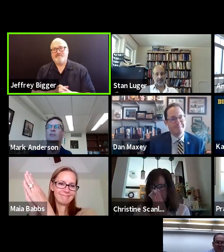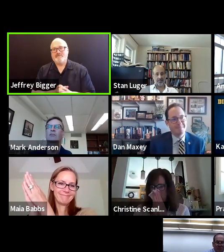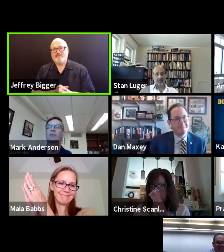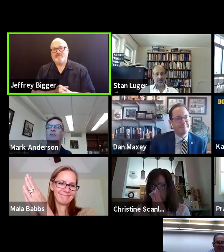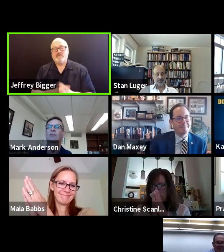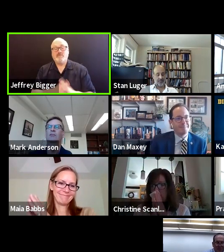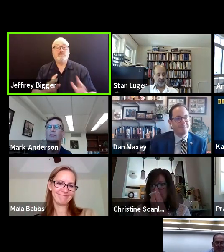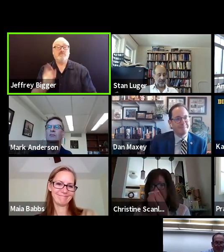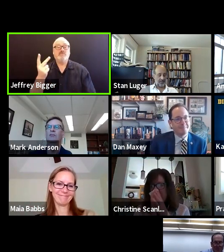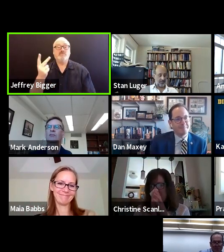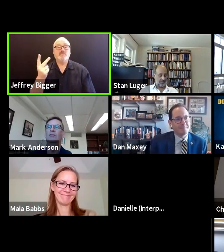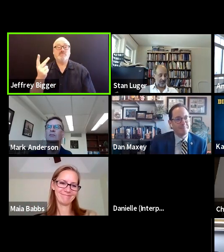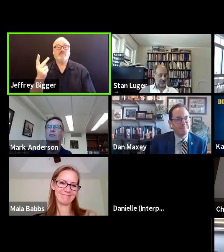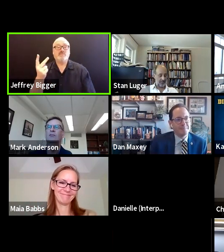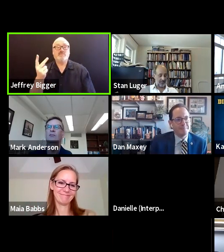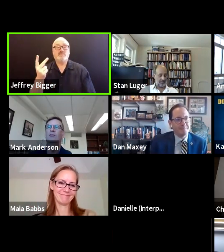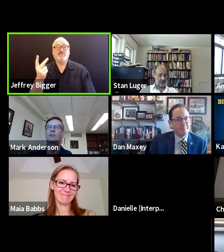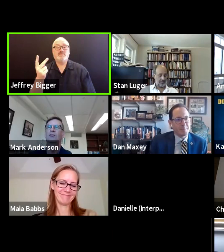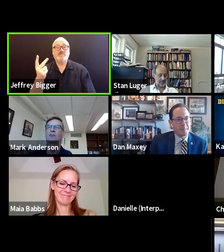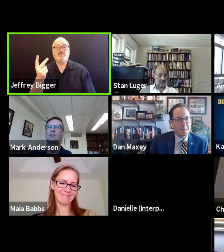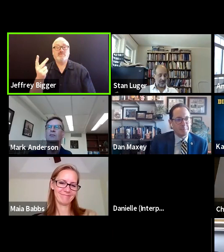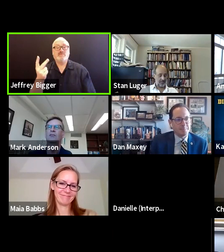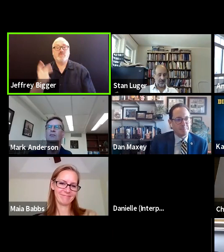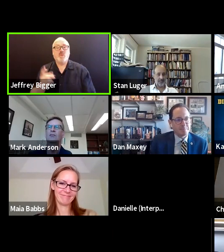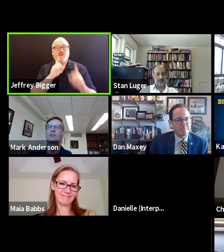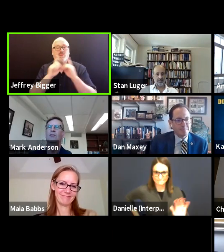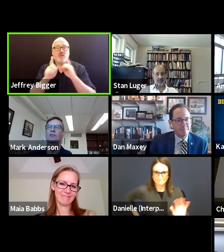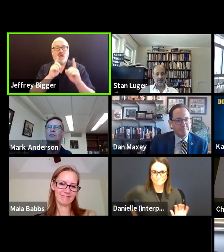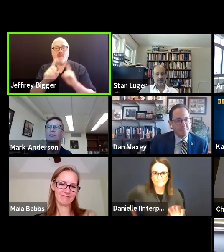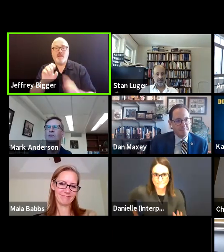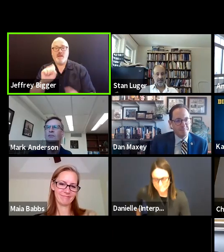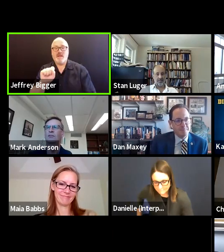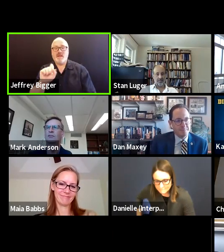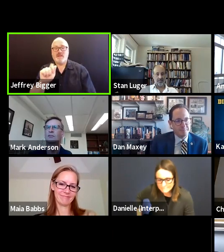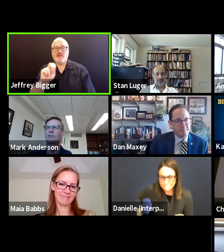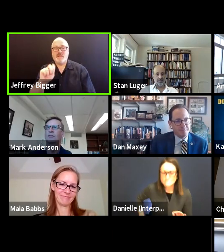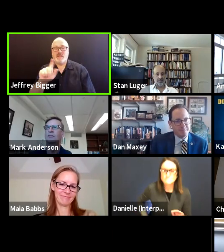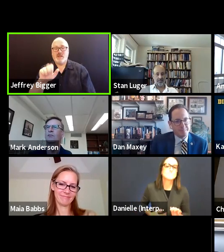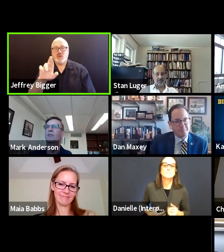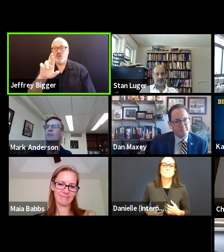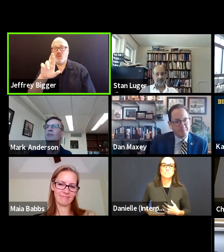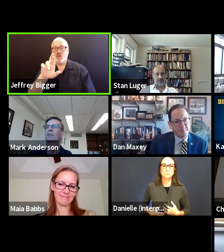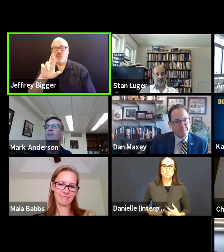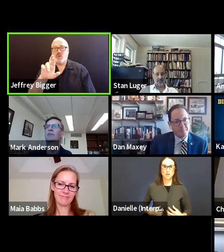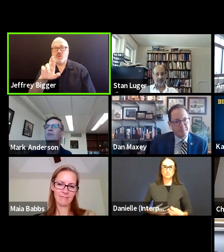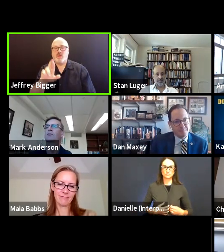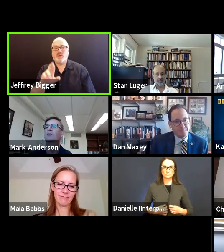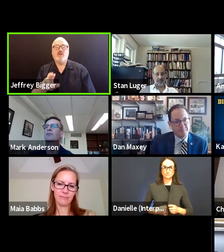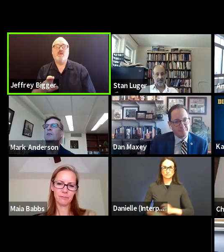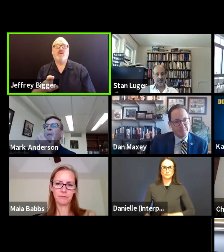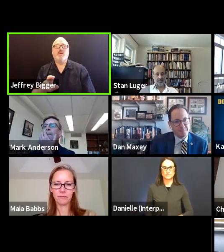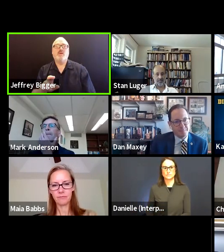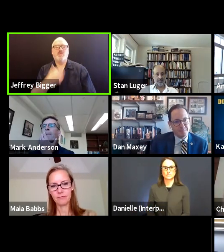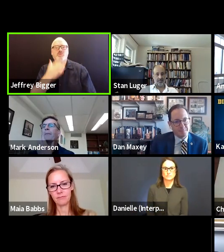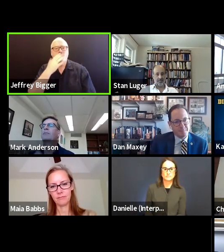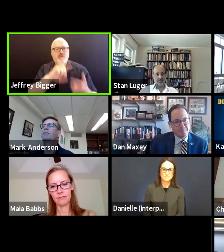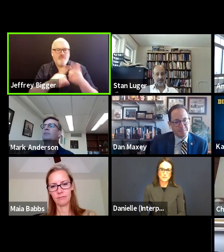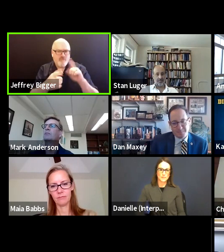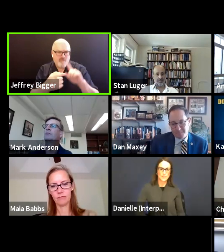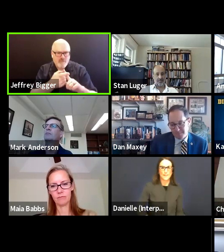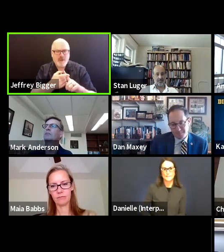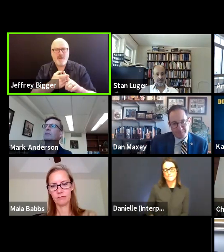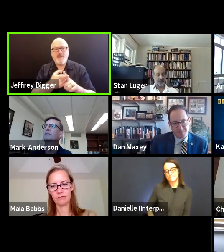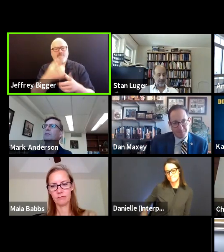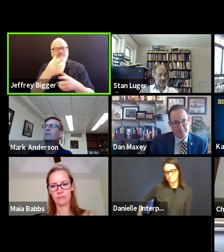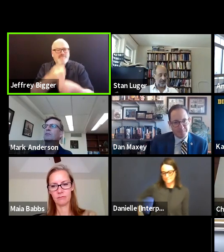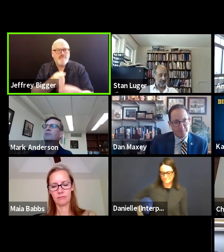Second, I want to talk about Stan Luger, who's been a personal friend, a close advisor, and a confidant in these first